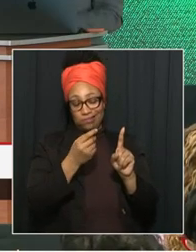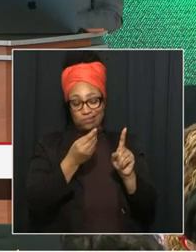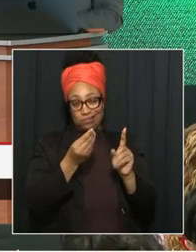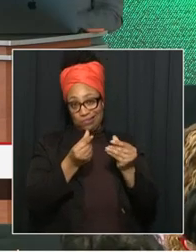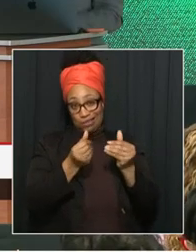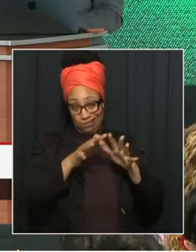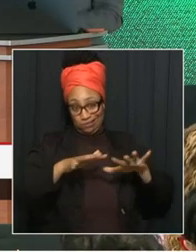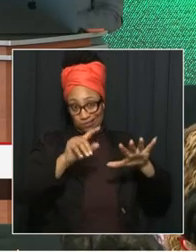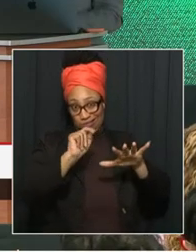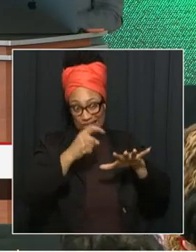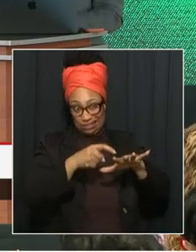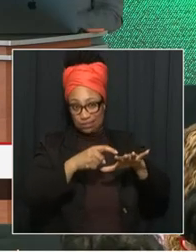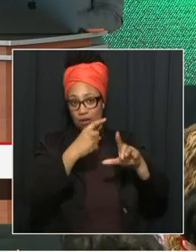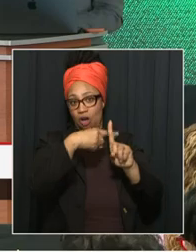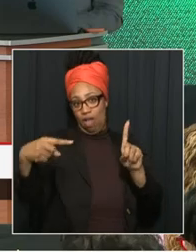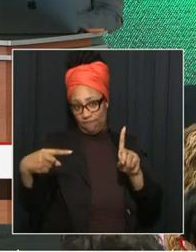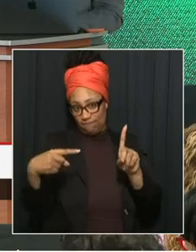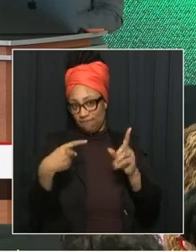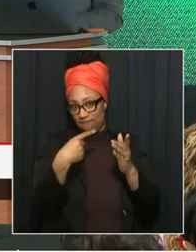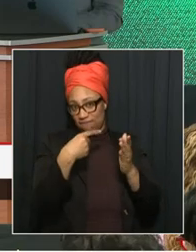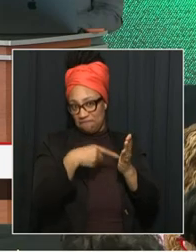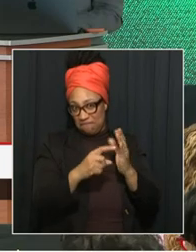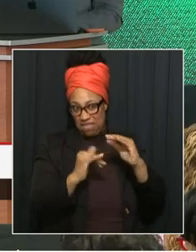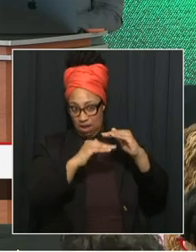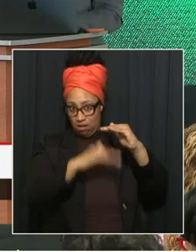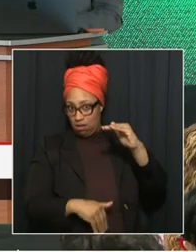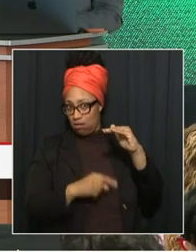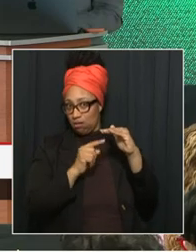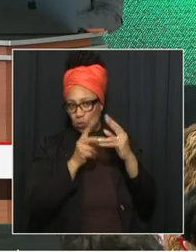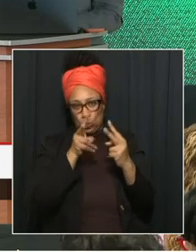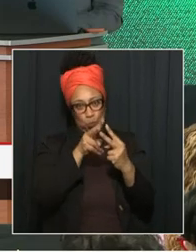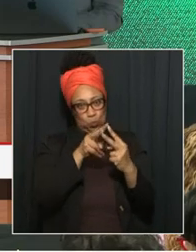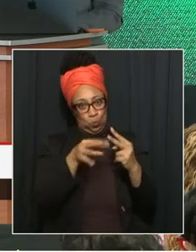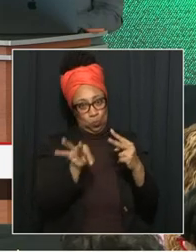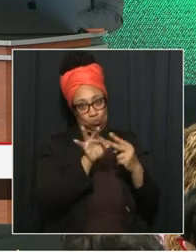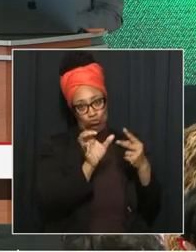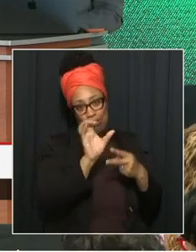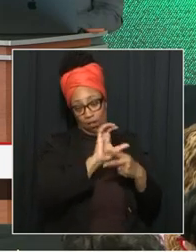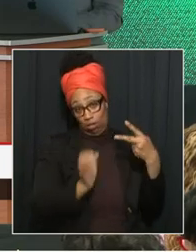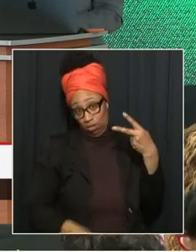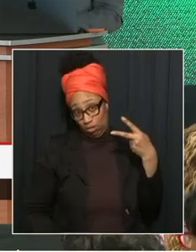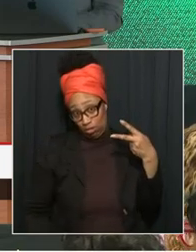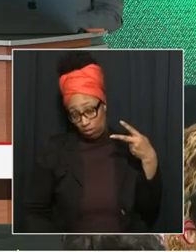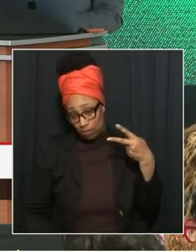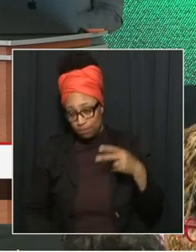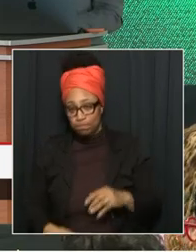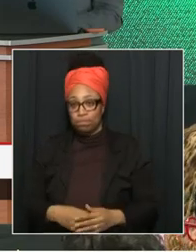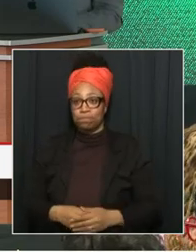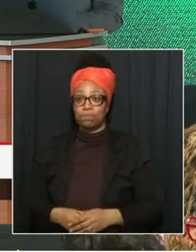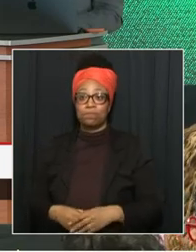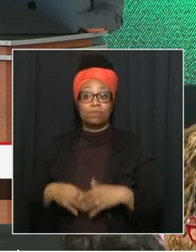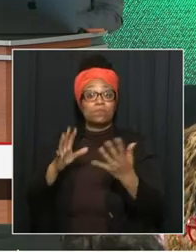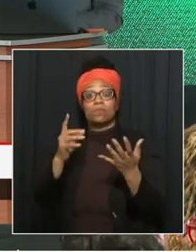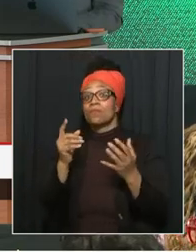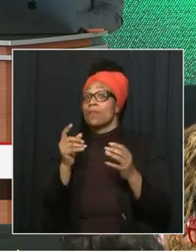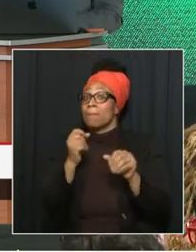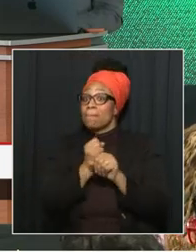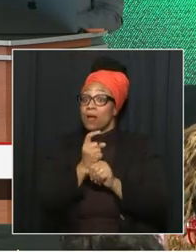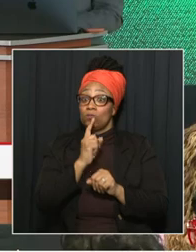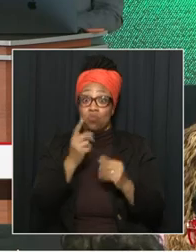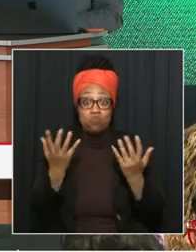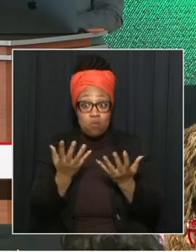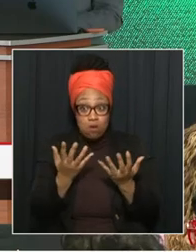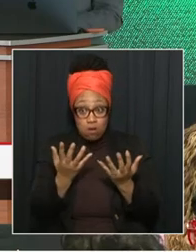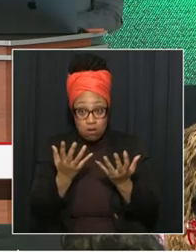always somebody, when I say that, who is not getting the credit they are entitled to. Okay, so if